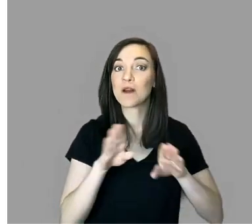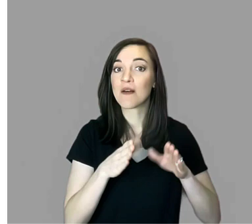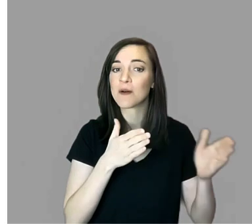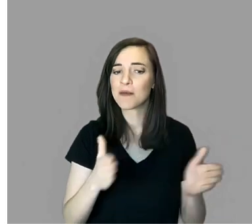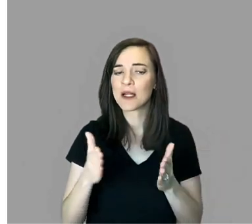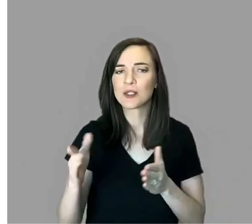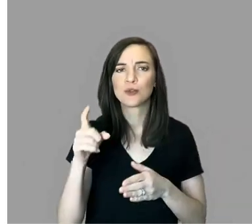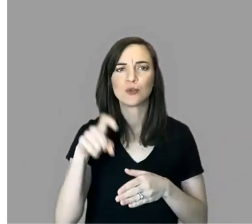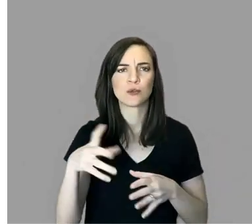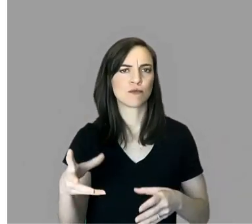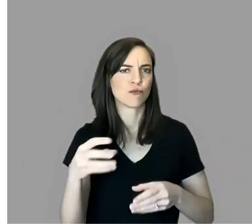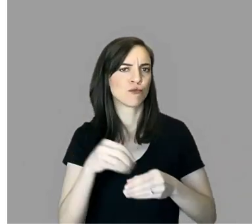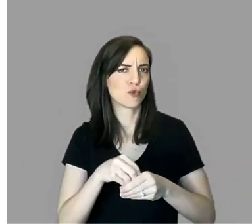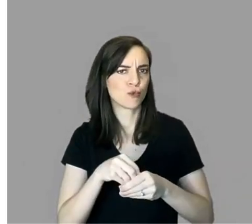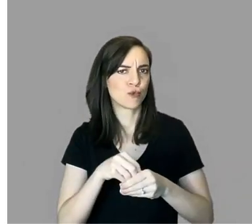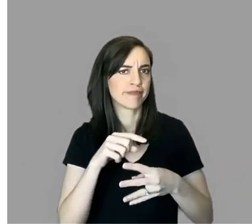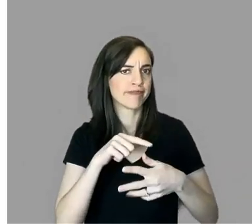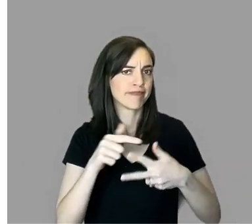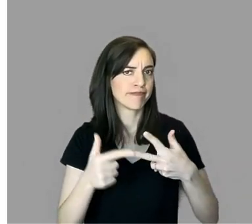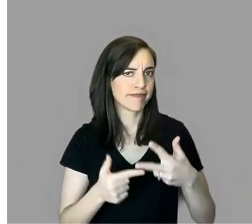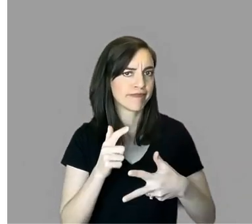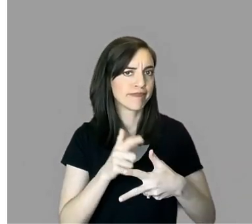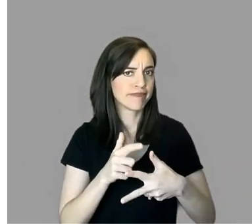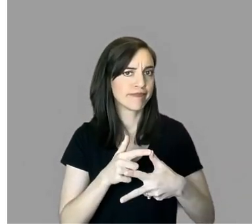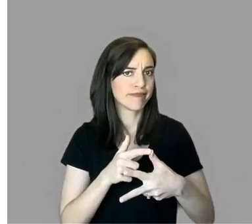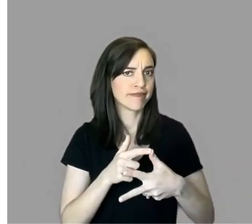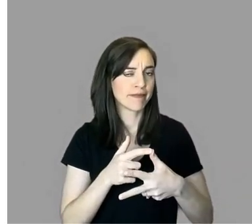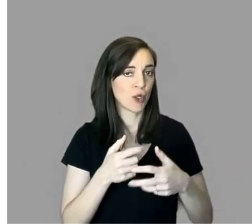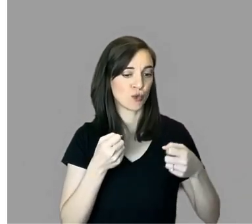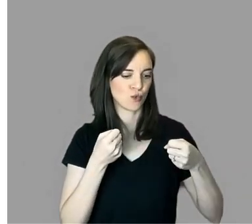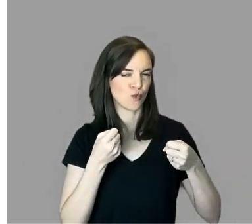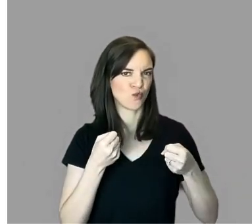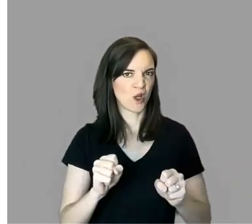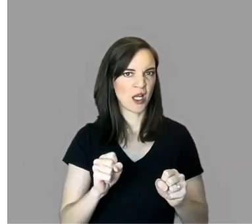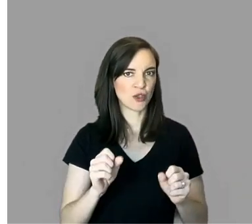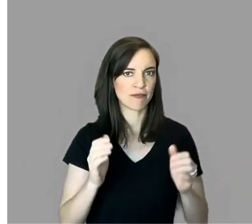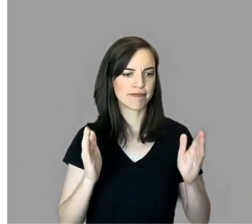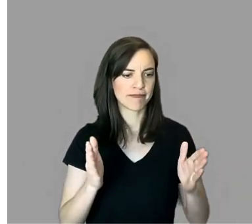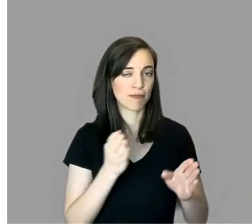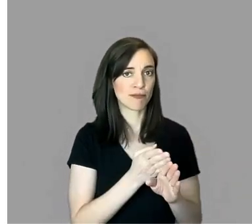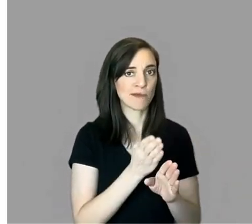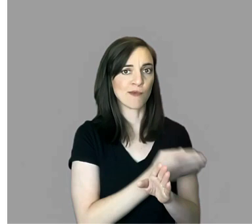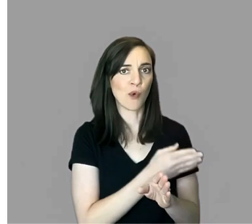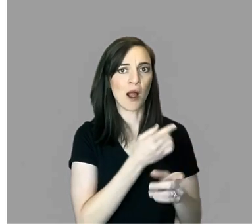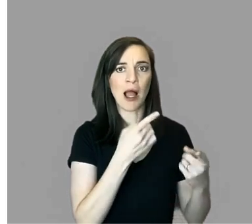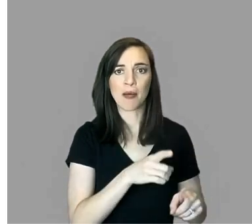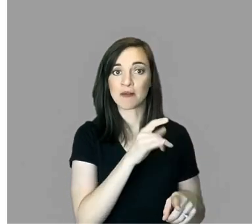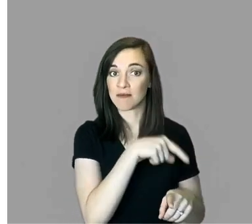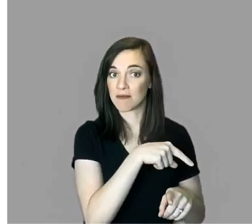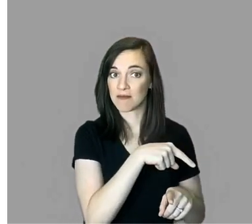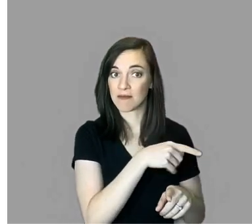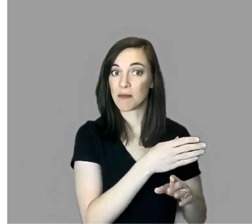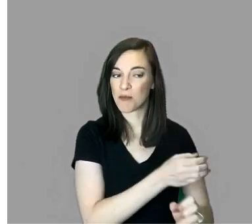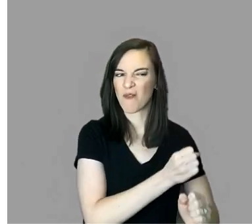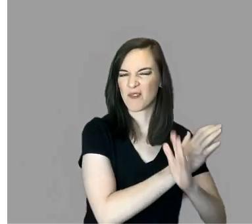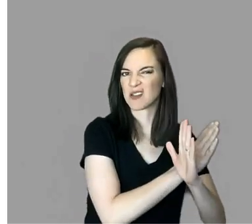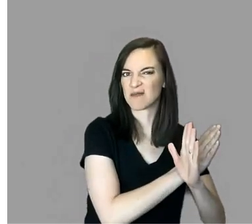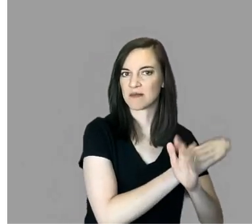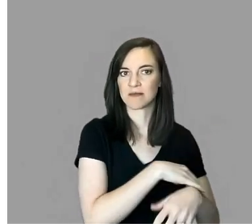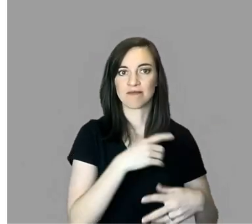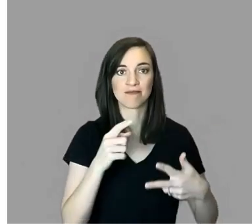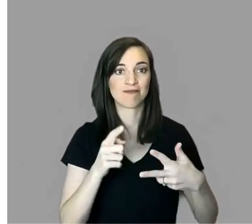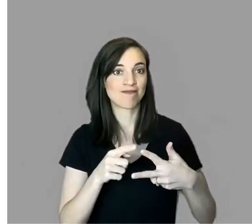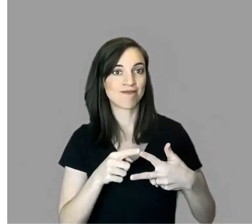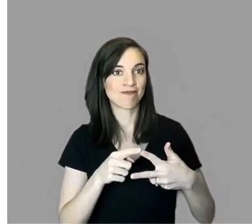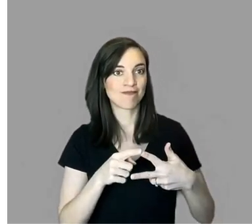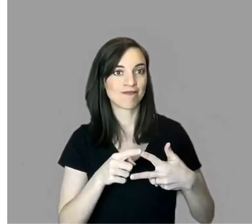A well-written plan should include strategies to prevent the behavior from occurring, the antecedents, teaching replacement